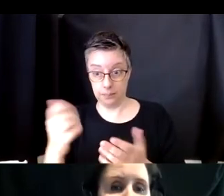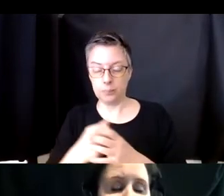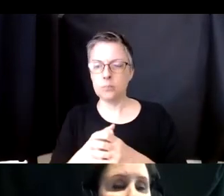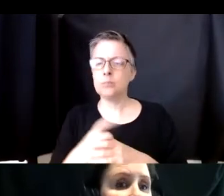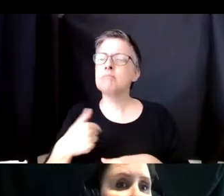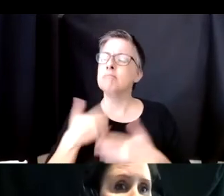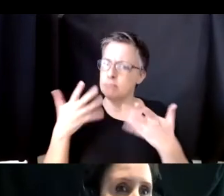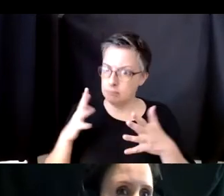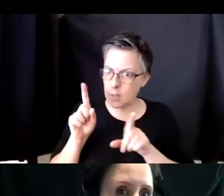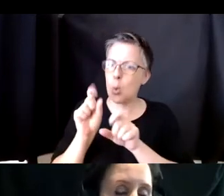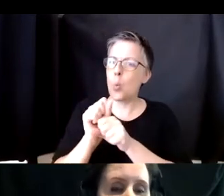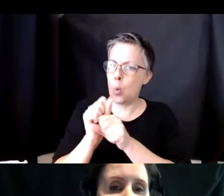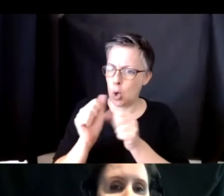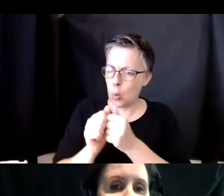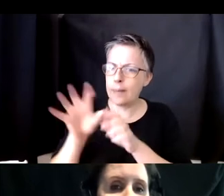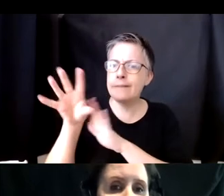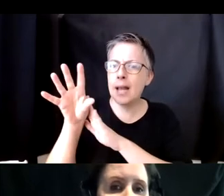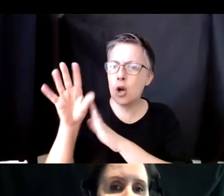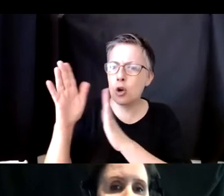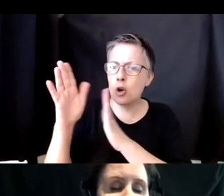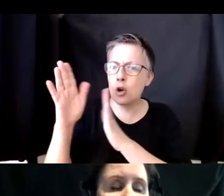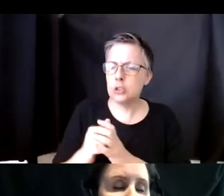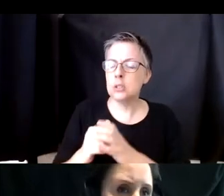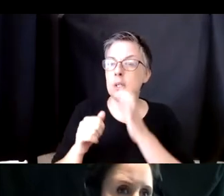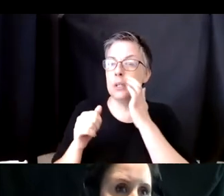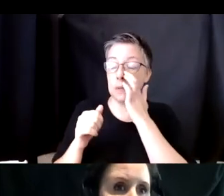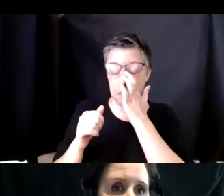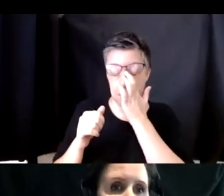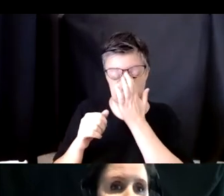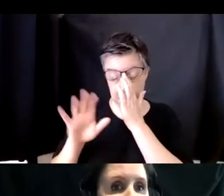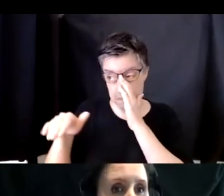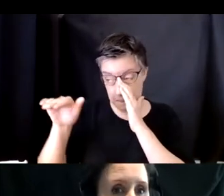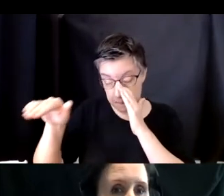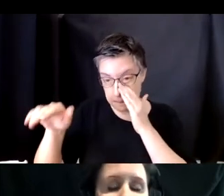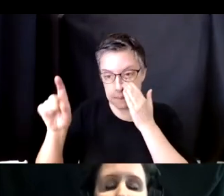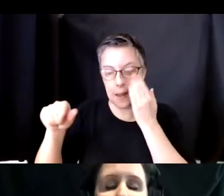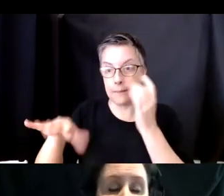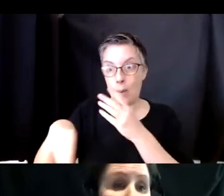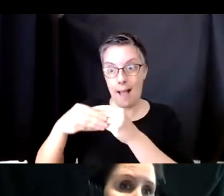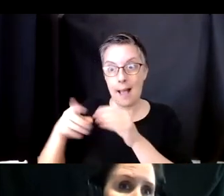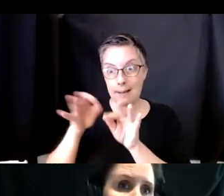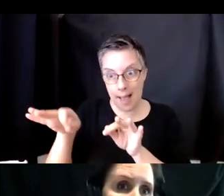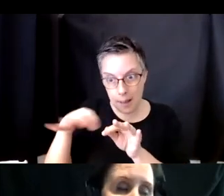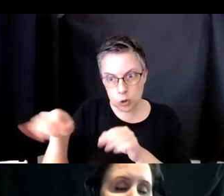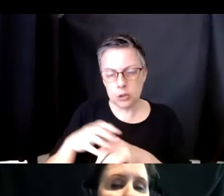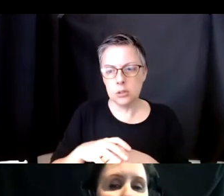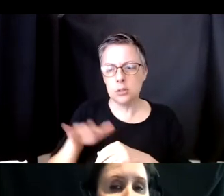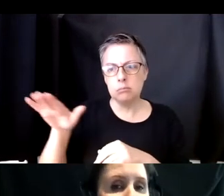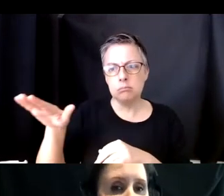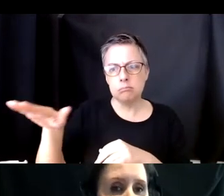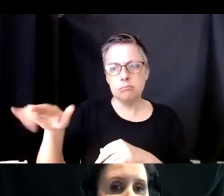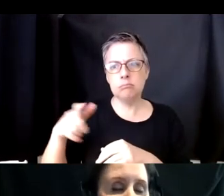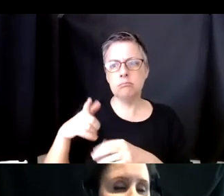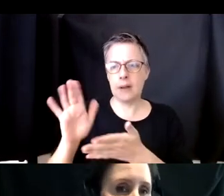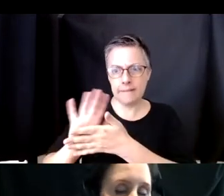worked with videographers and had them make sure that they added their captions, add caption to